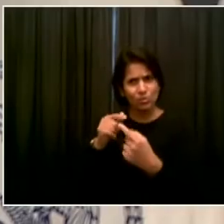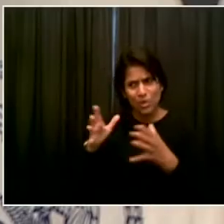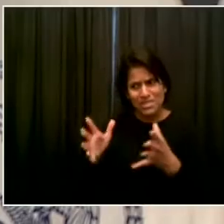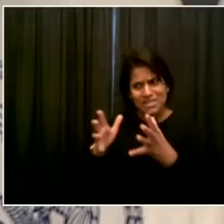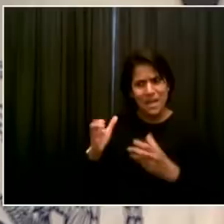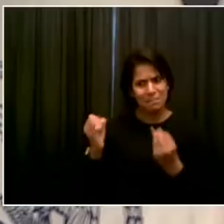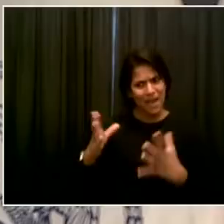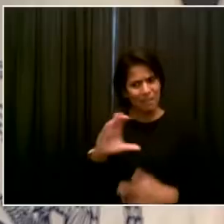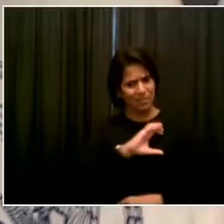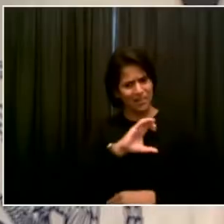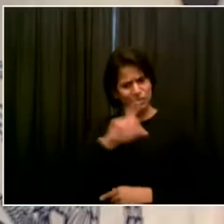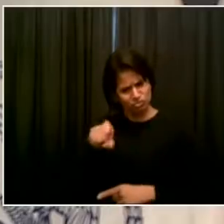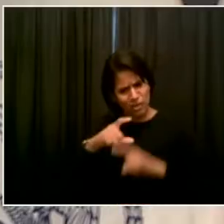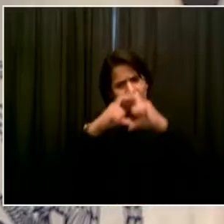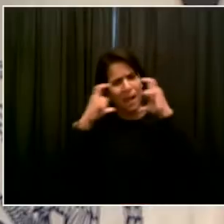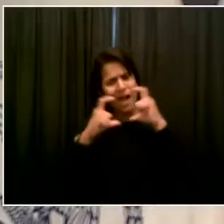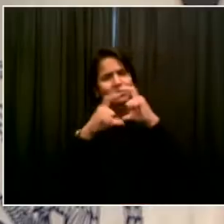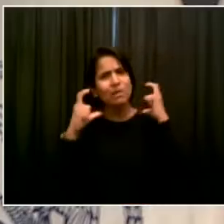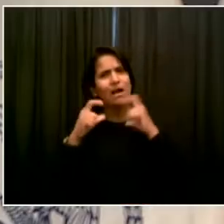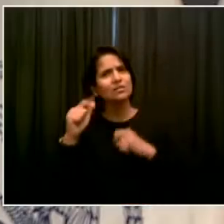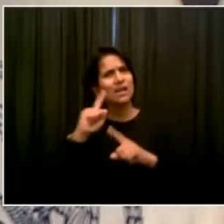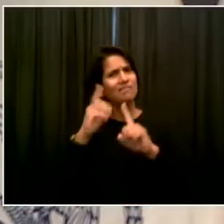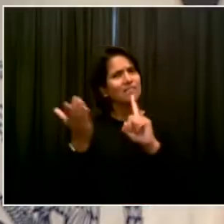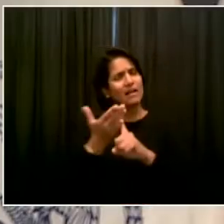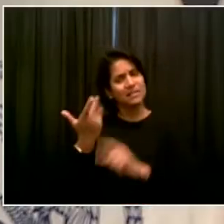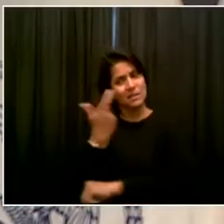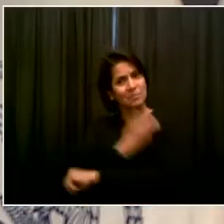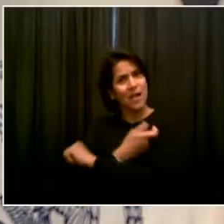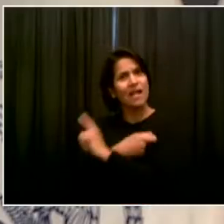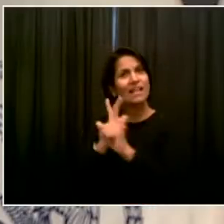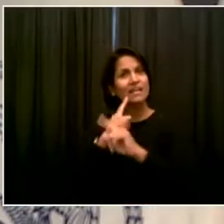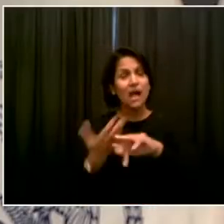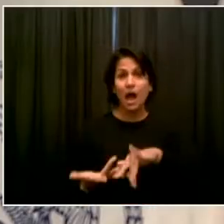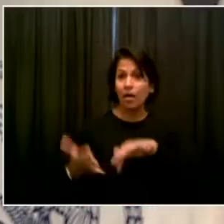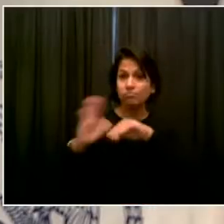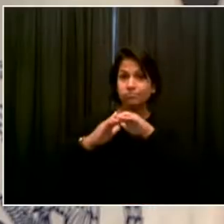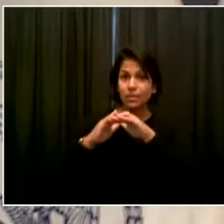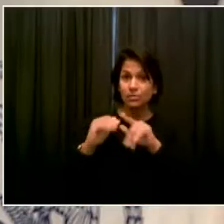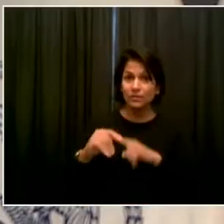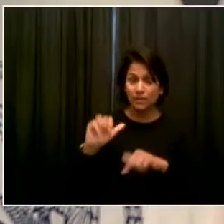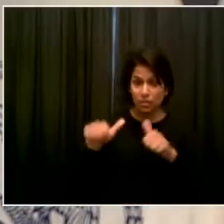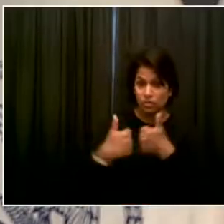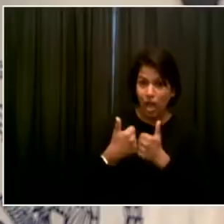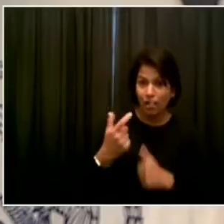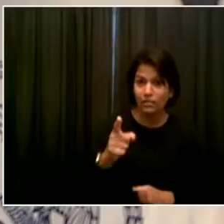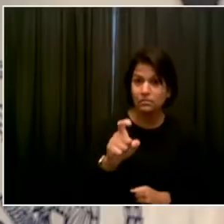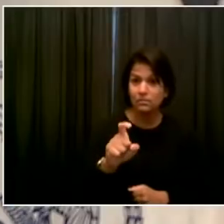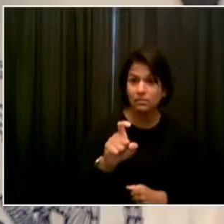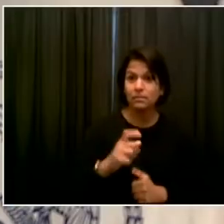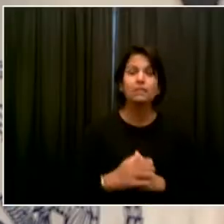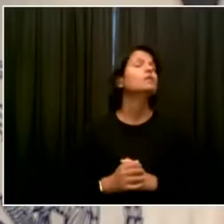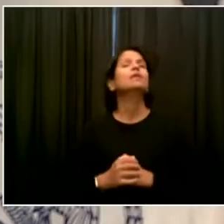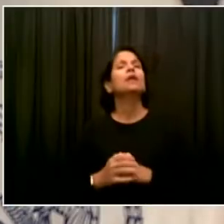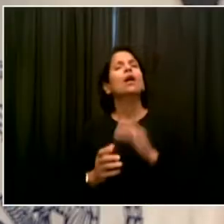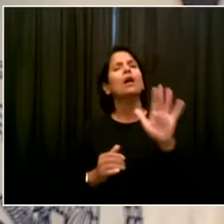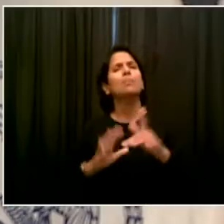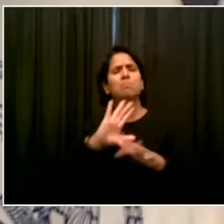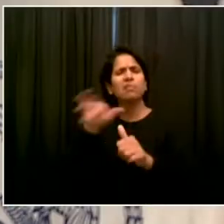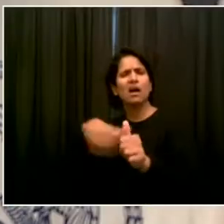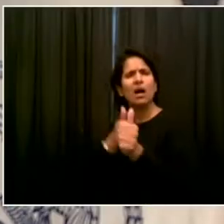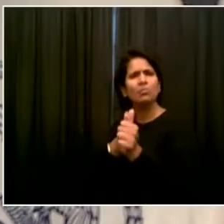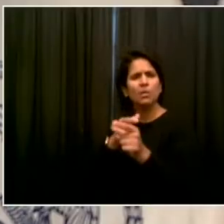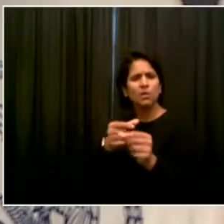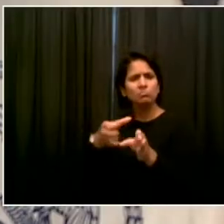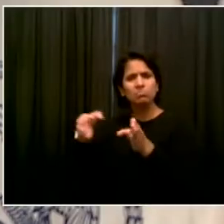vaccine. You've talked about the contingency plans that they're in place, but you have not discussed what those